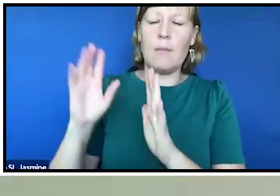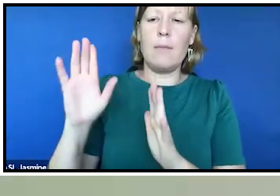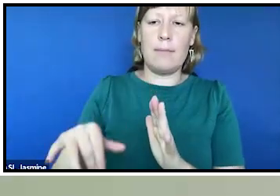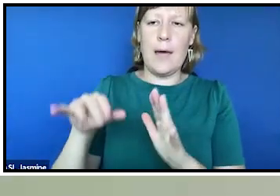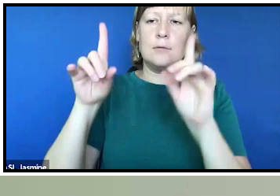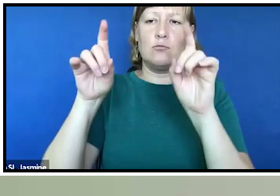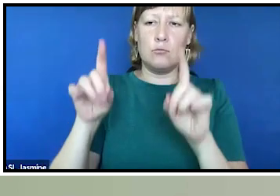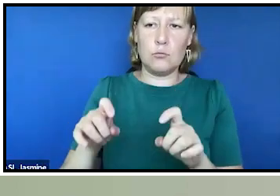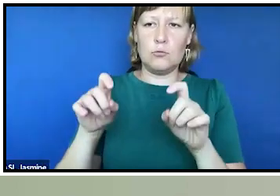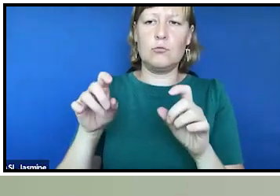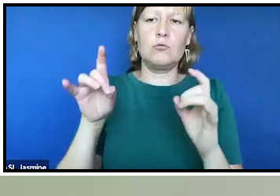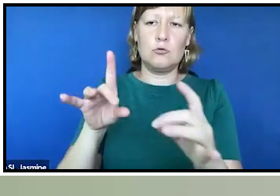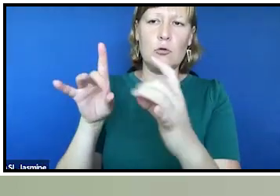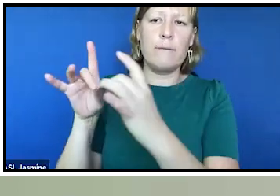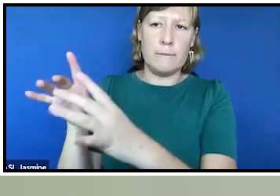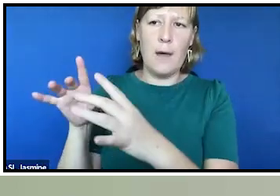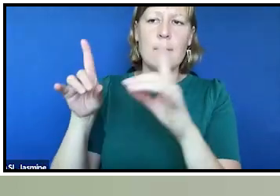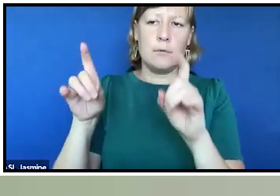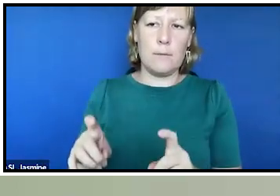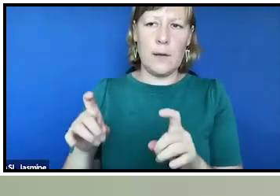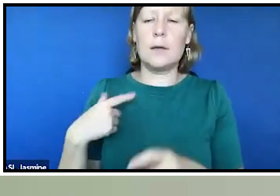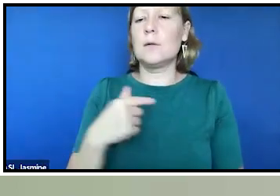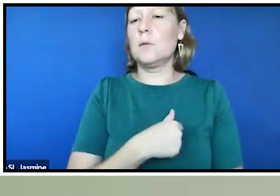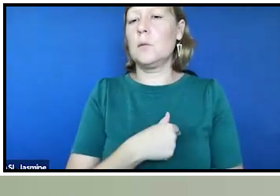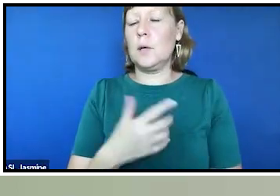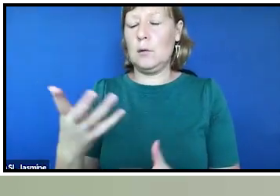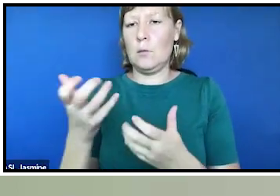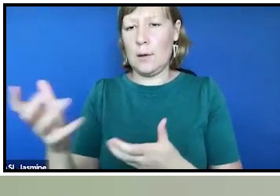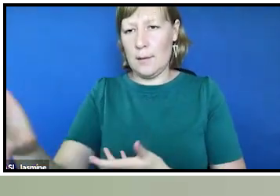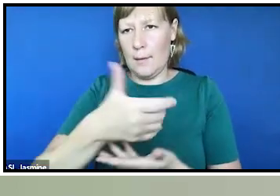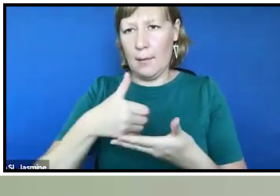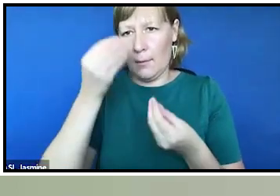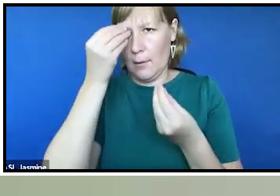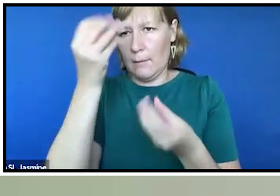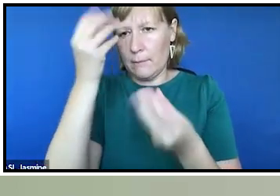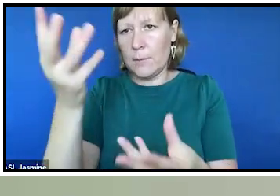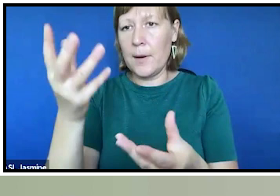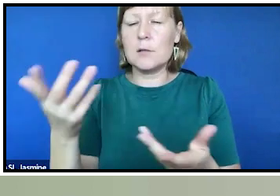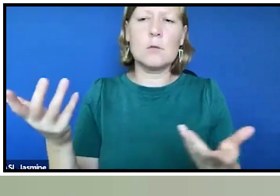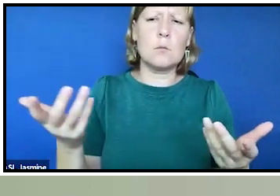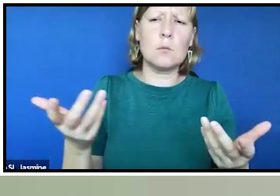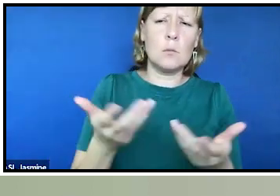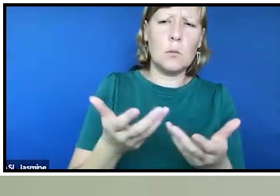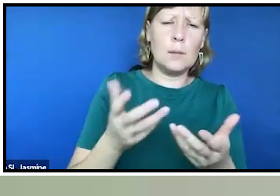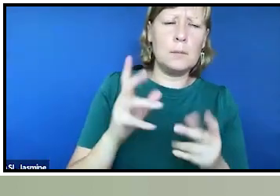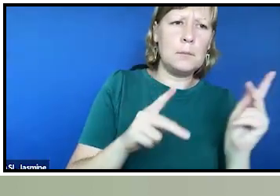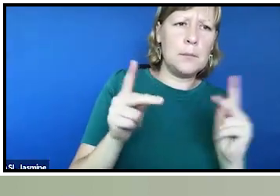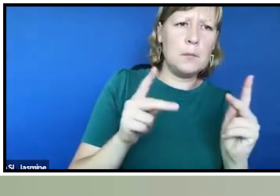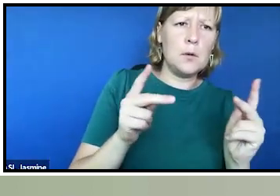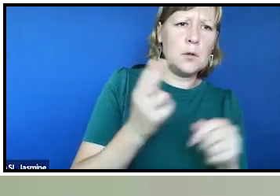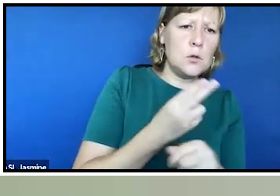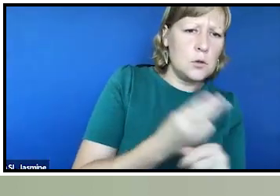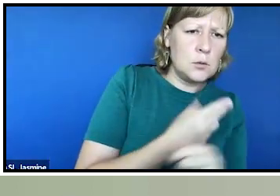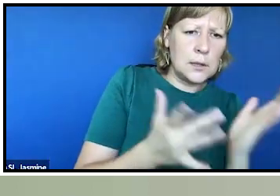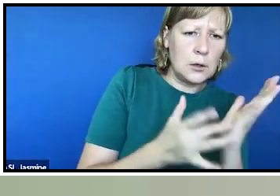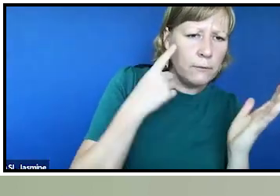survey. We're really just trying to gather information from individuals on what they're using their technology for. Has it